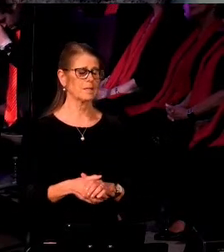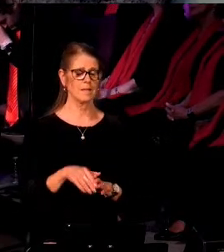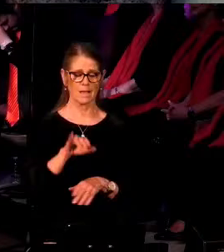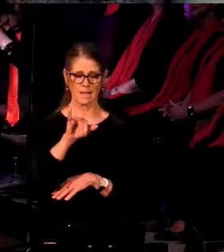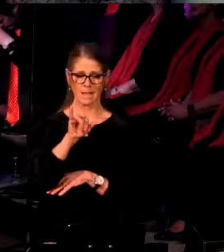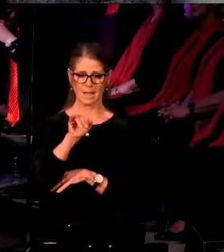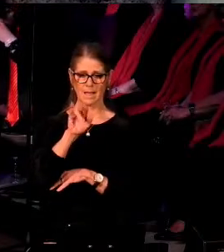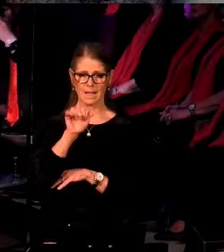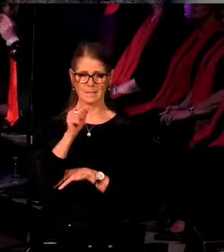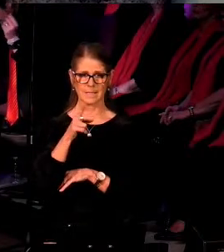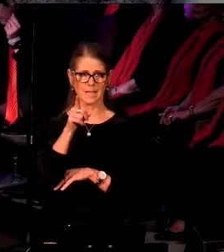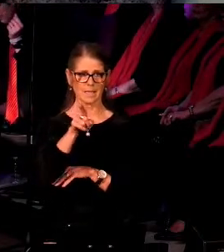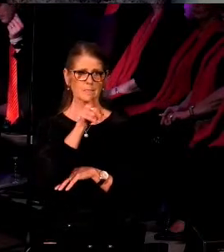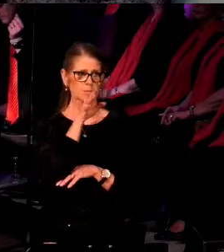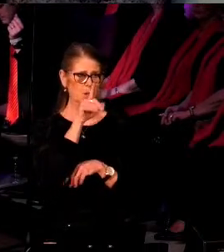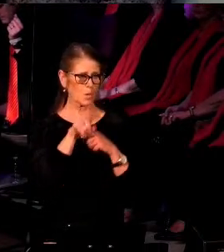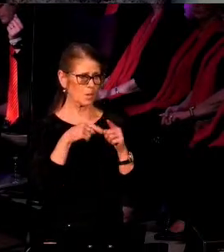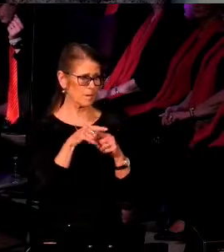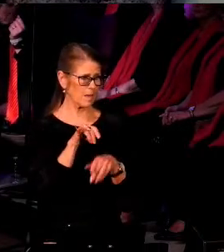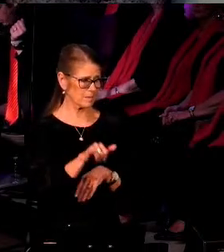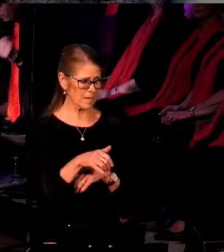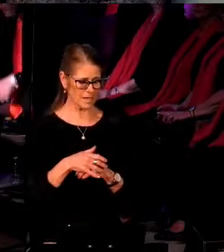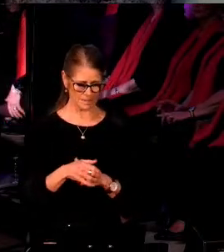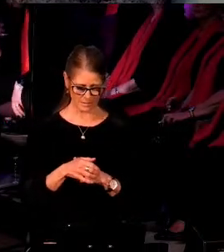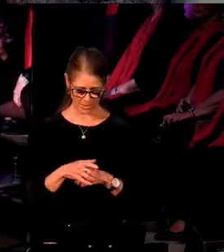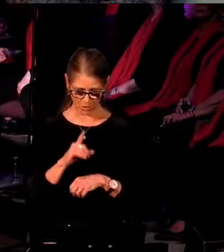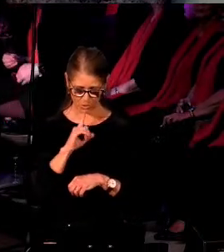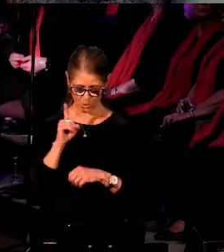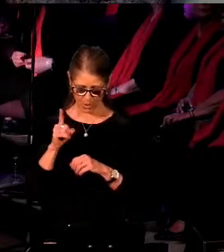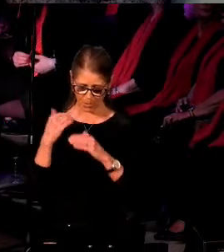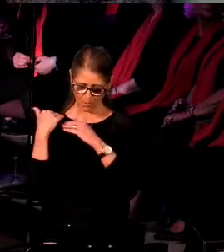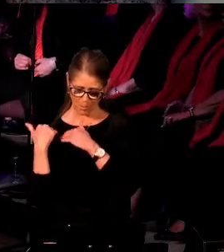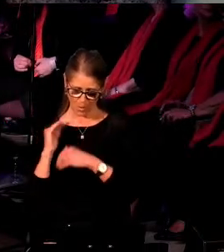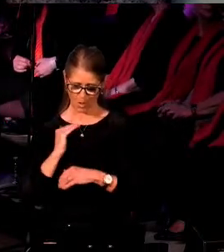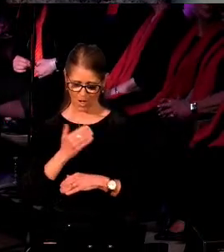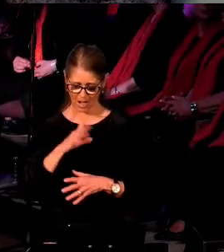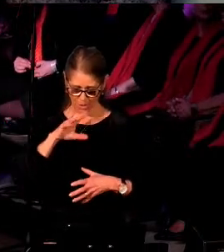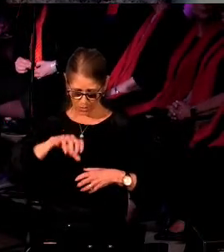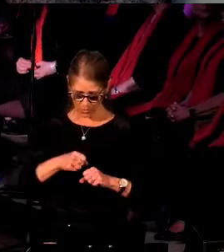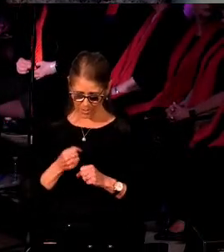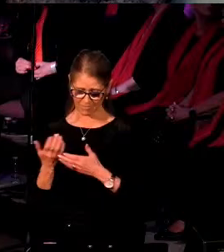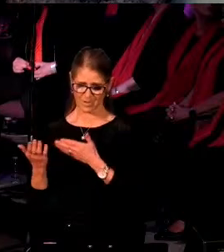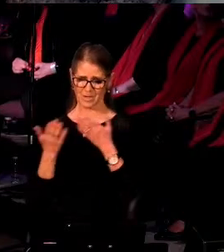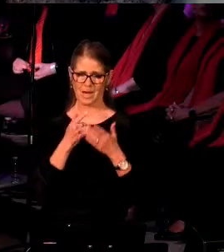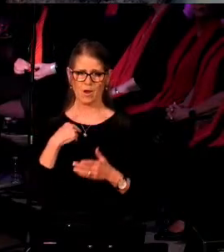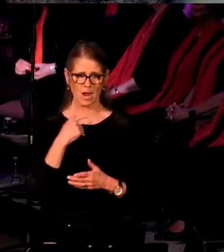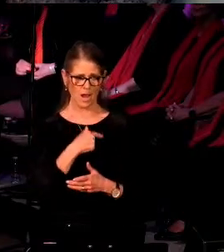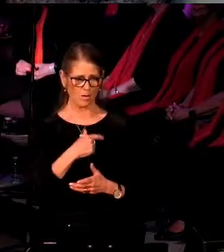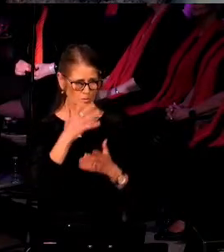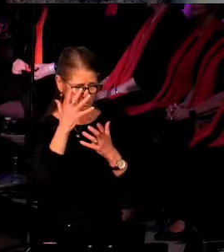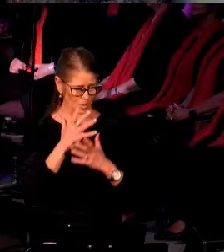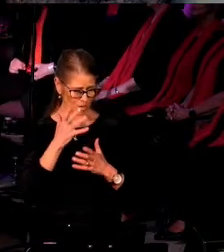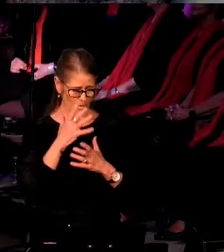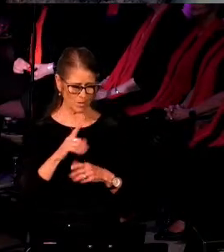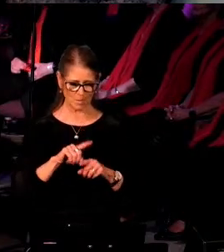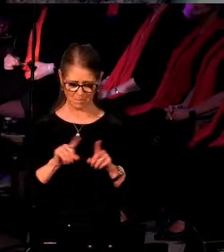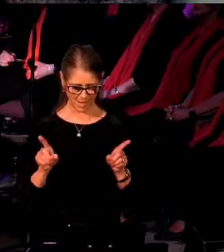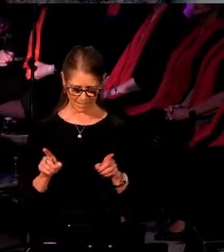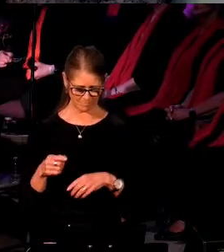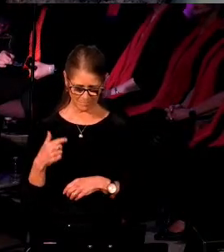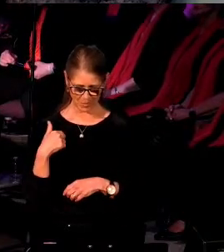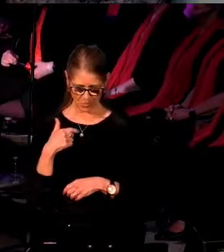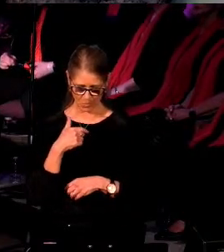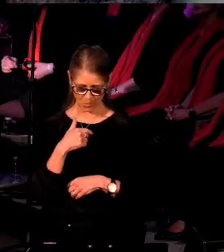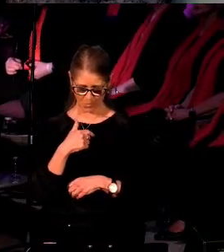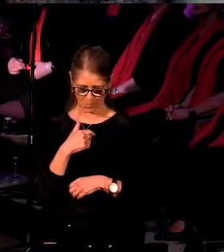it. Surely he has borne our grief and carried our sorrows, yet we esteemed him stricken, smitten by God